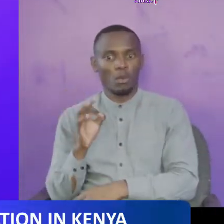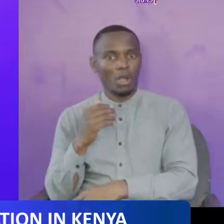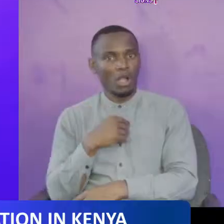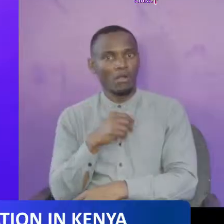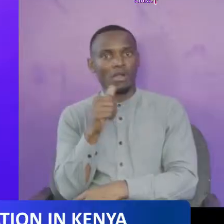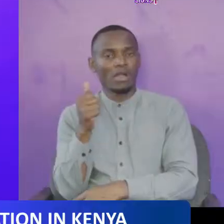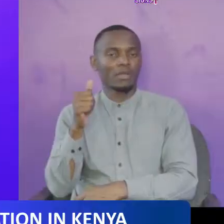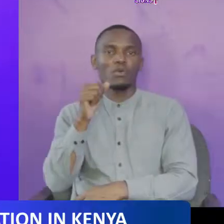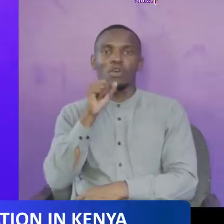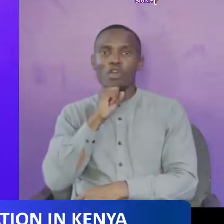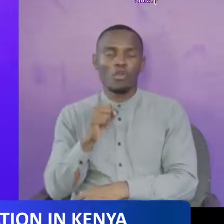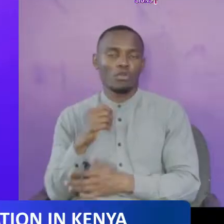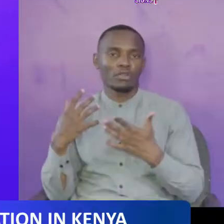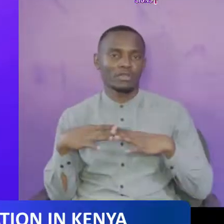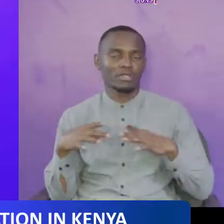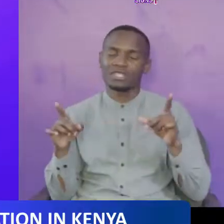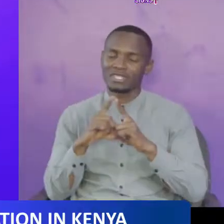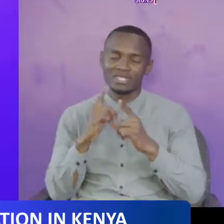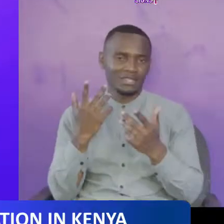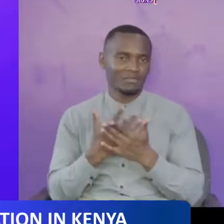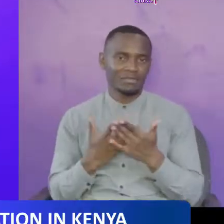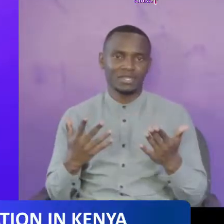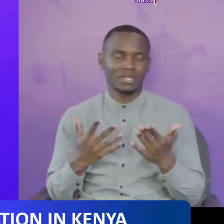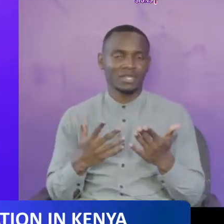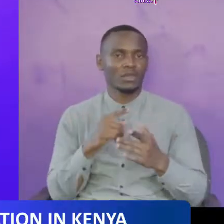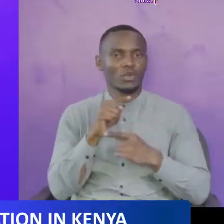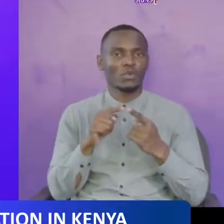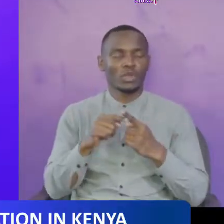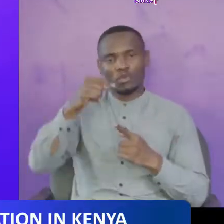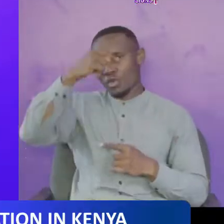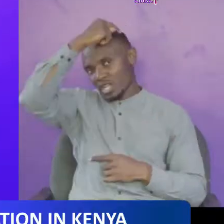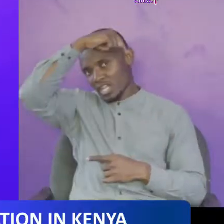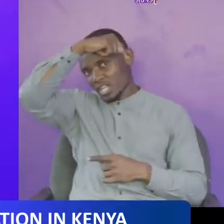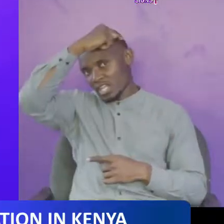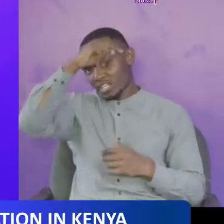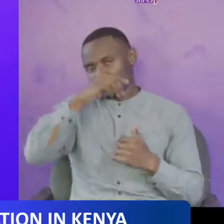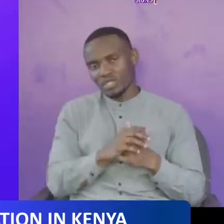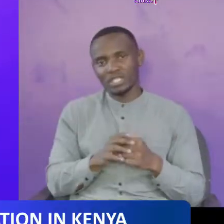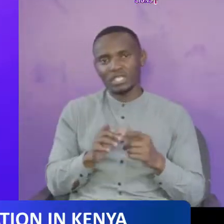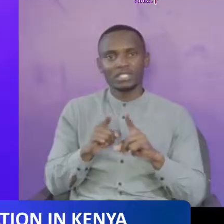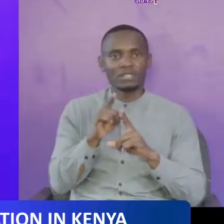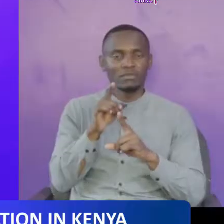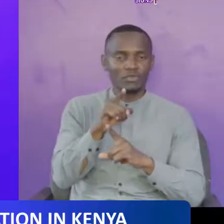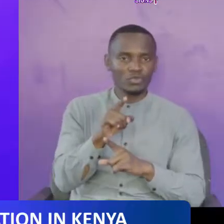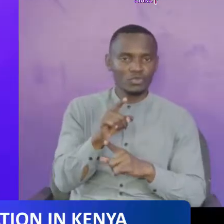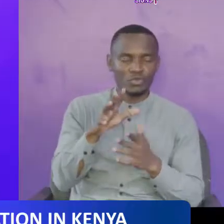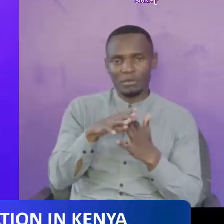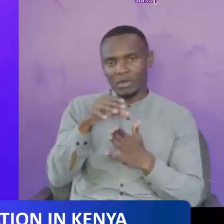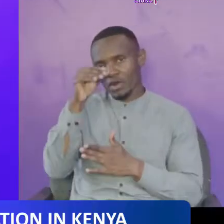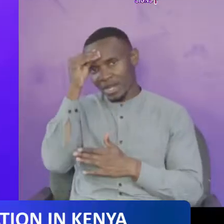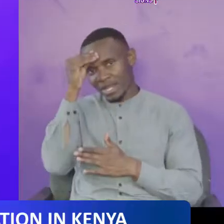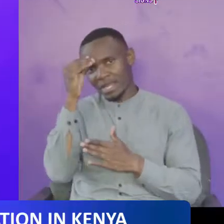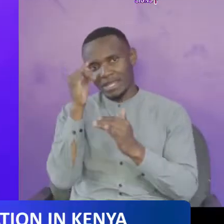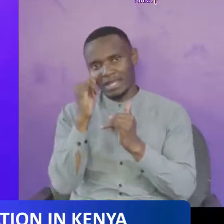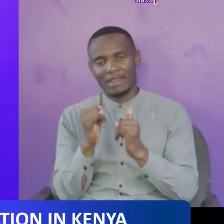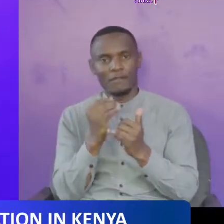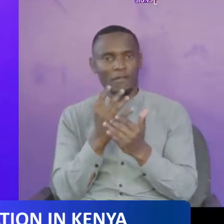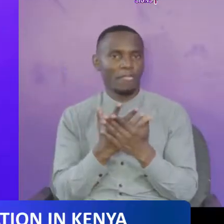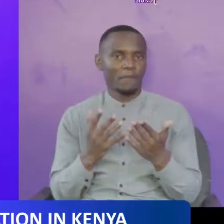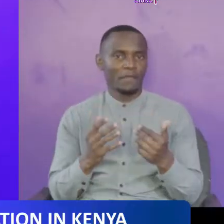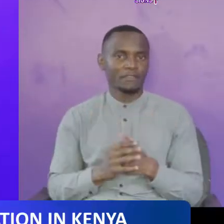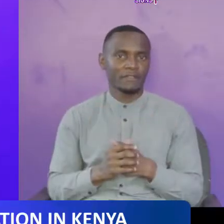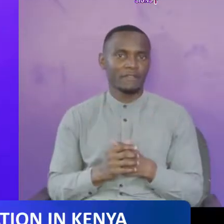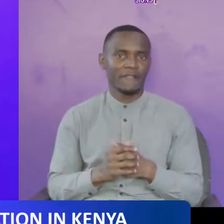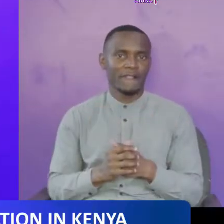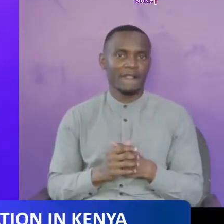out of campus. It's a whole new world. You're fresh graduate. You're also going to be discovering. The 3 tips I would